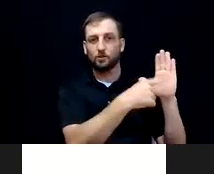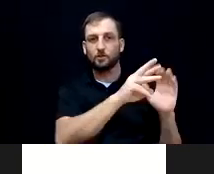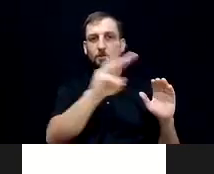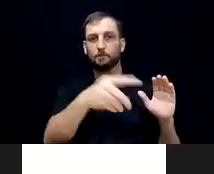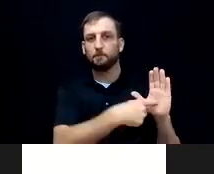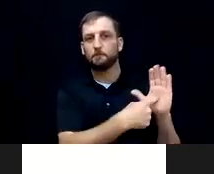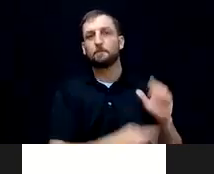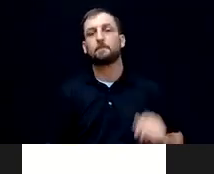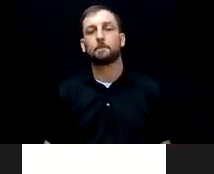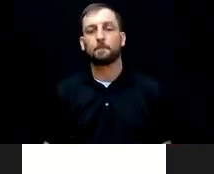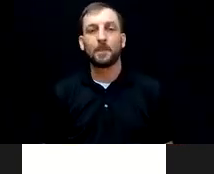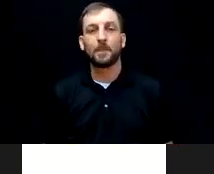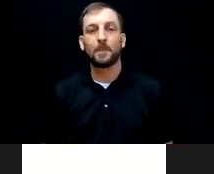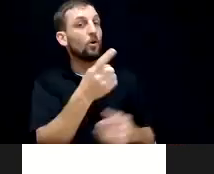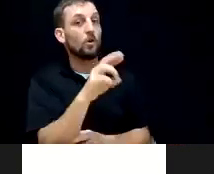Thank you, Dr. Beckers.